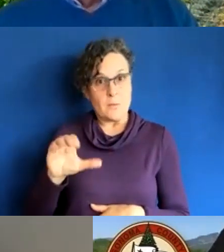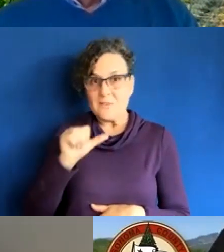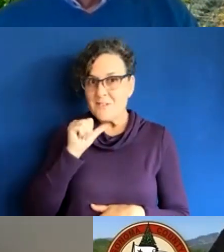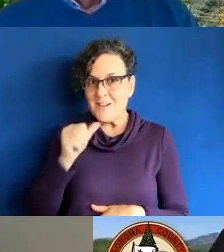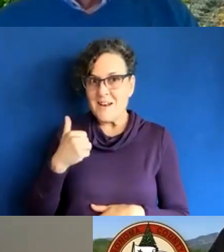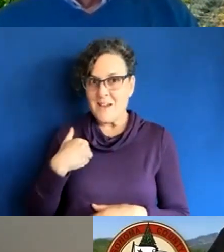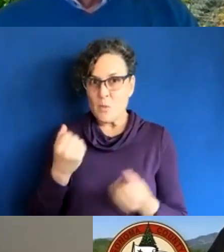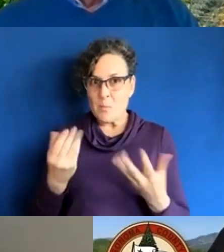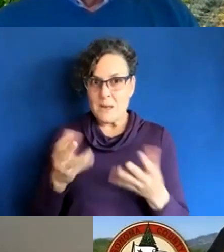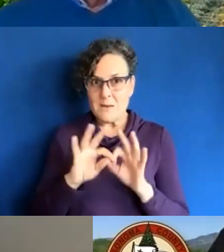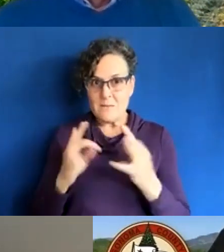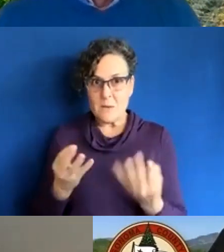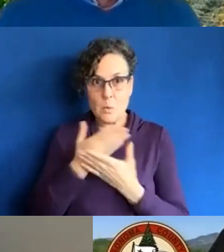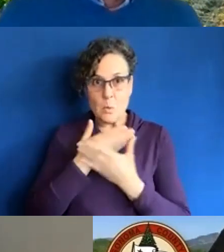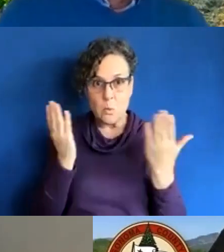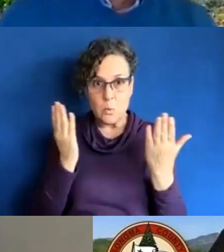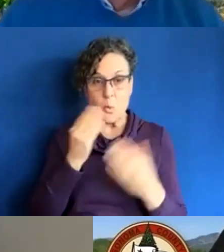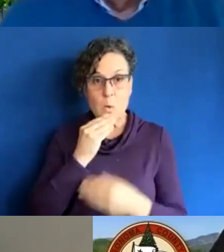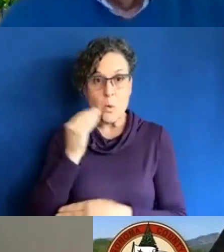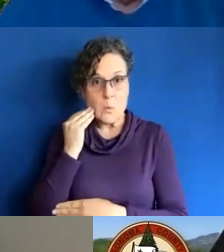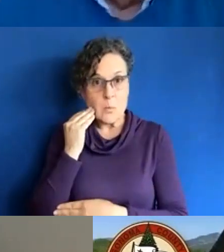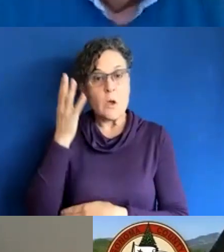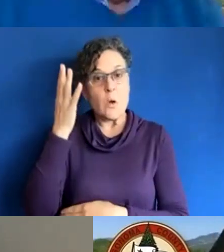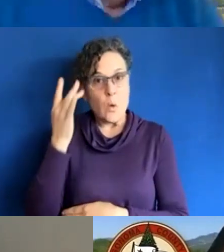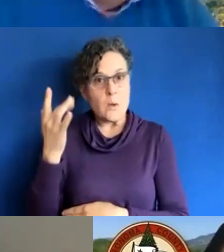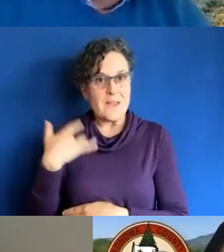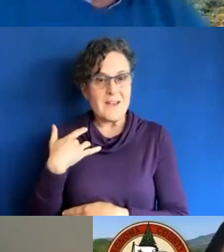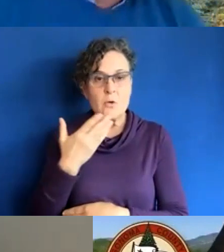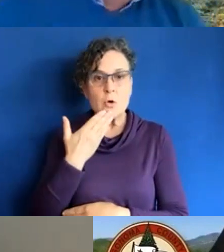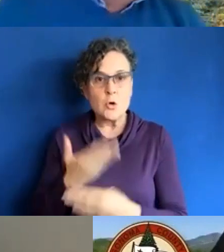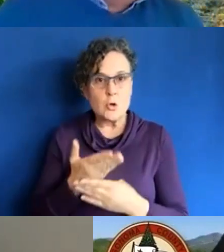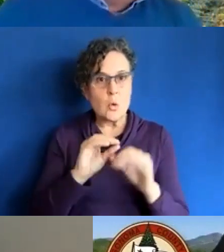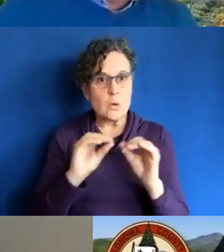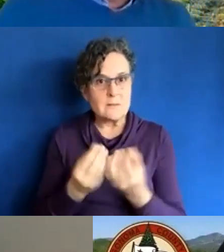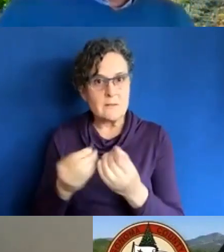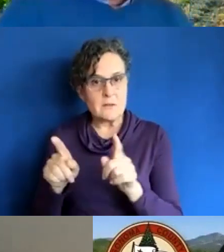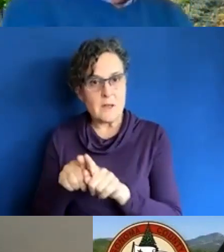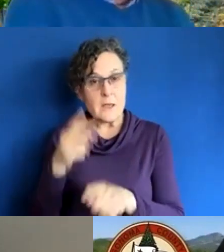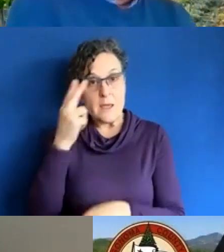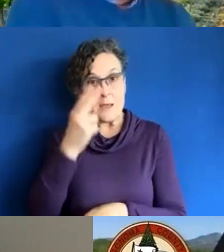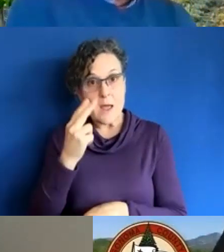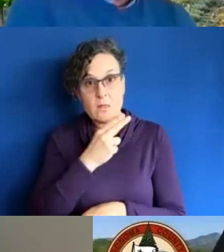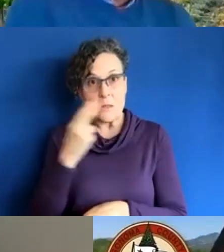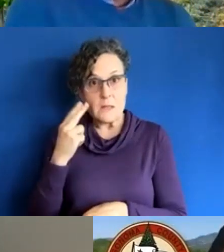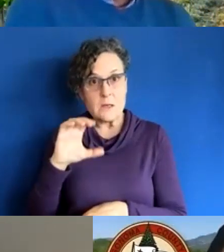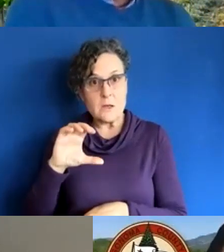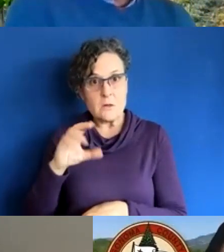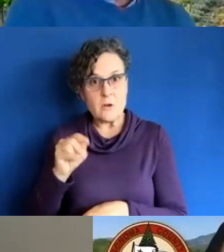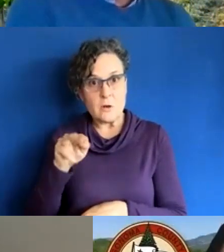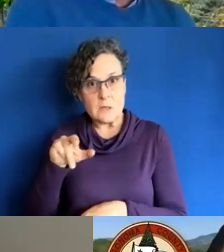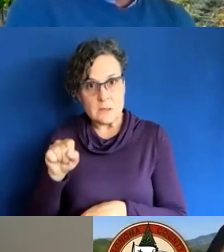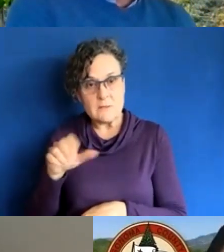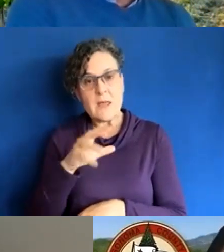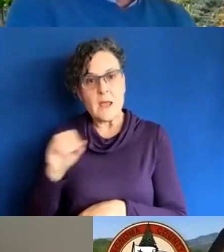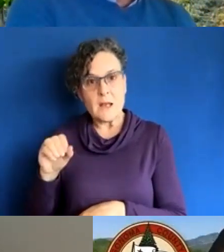many good caregivers, like Catholic Charities and the new Caritas Center. So if we had if whenever